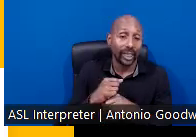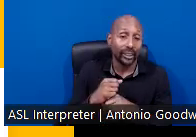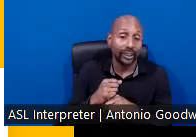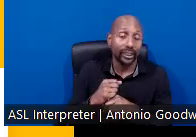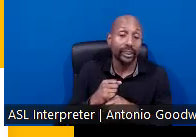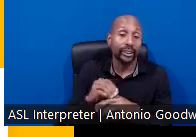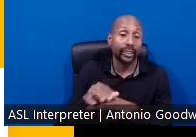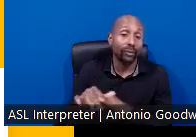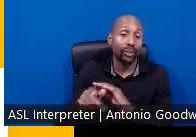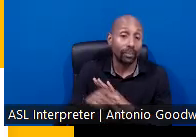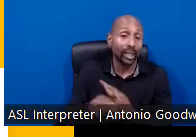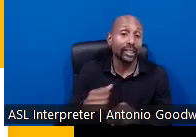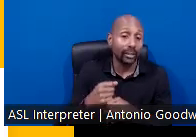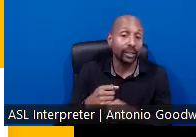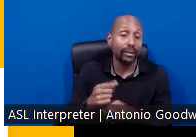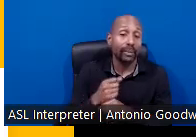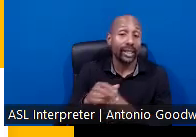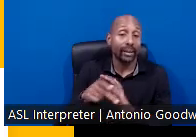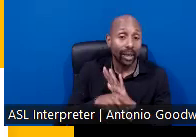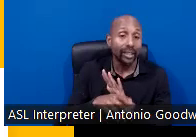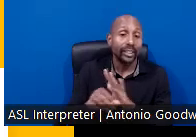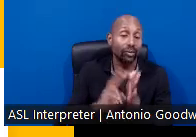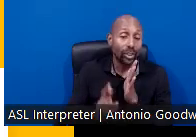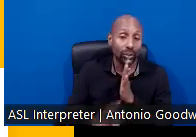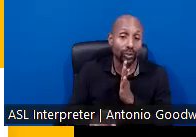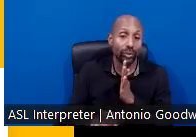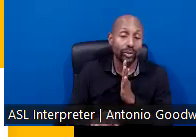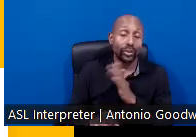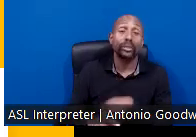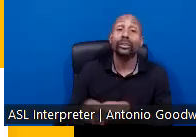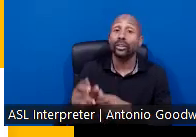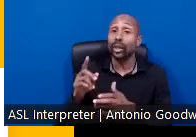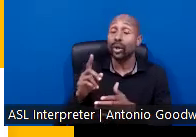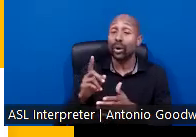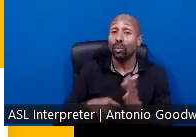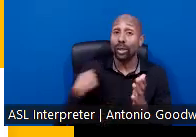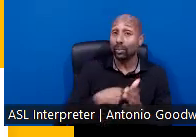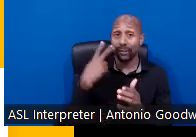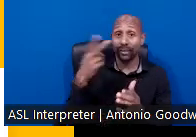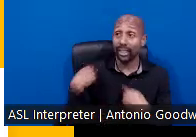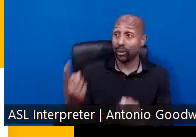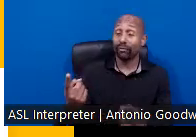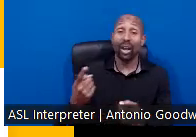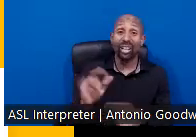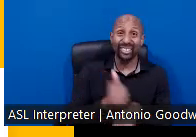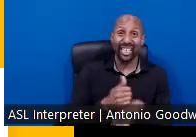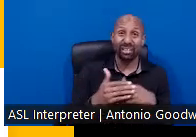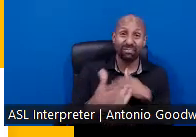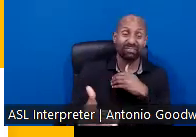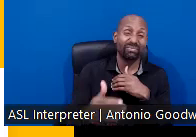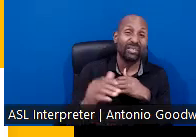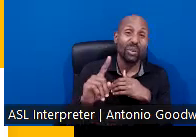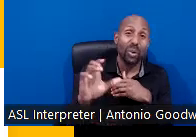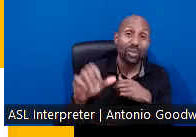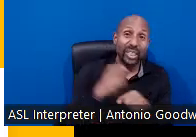has kind of been implemented for the past century. As you see on the screen, there are very outdated terminology